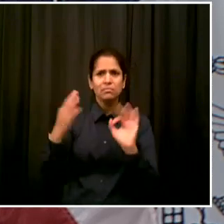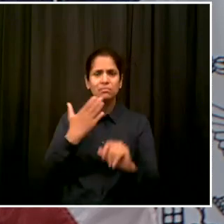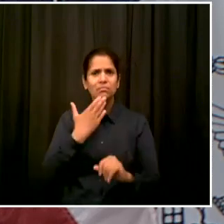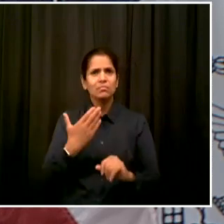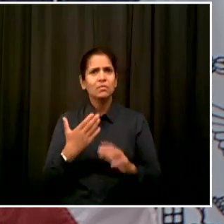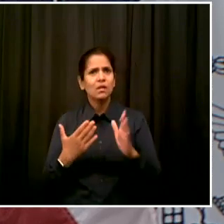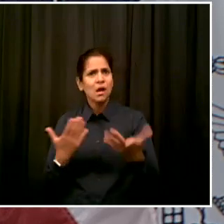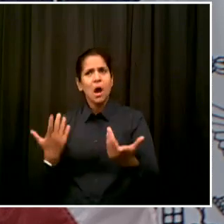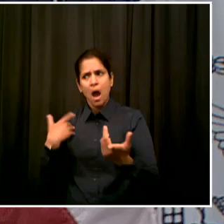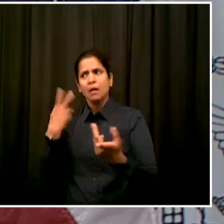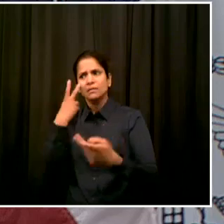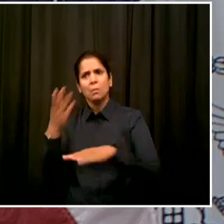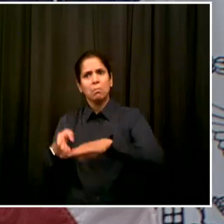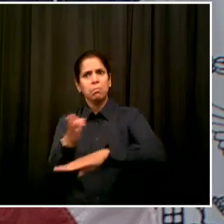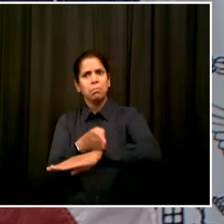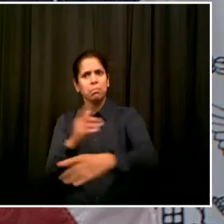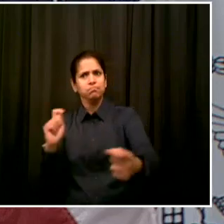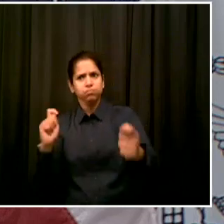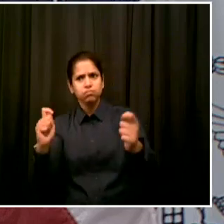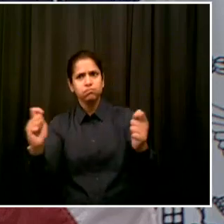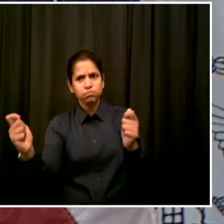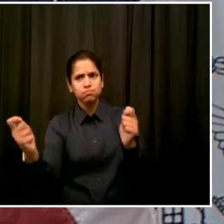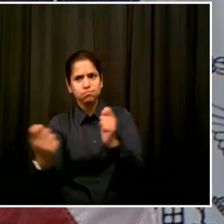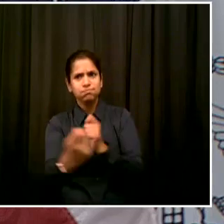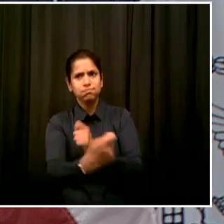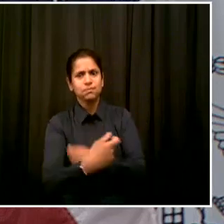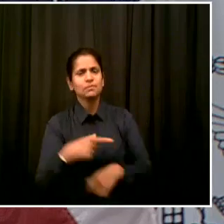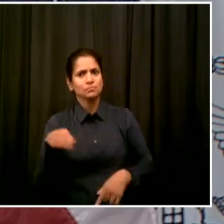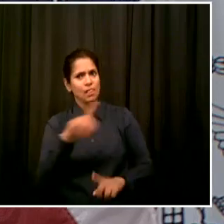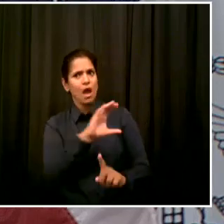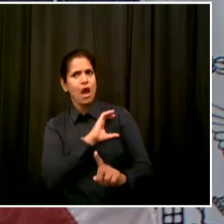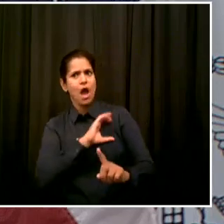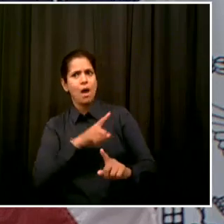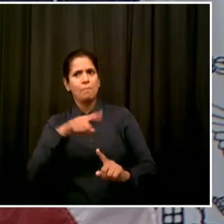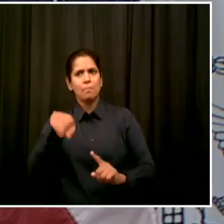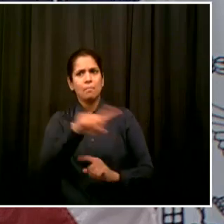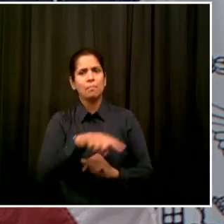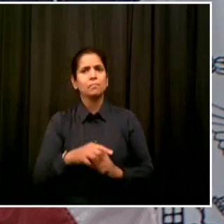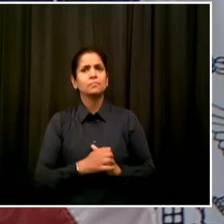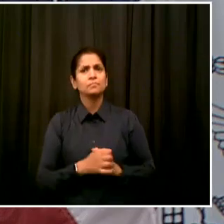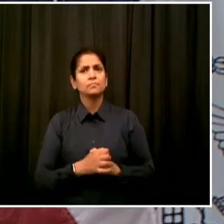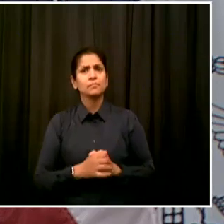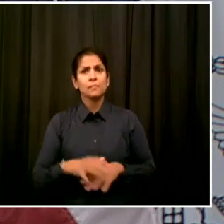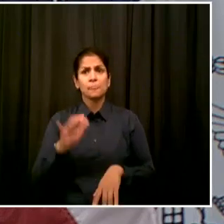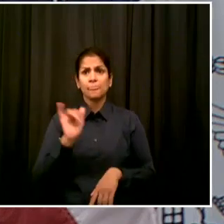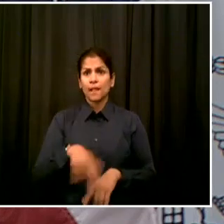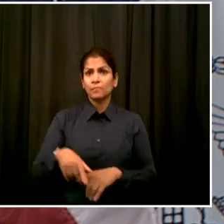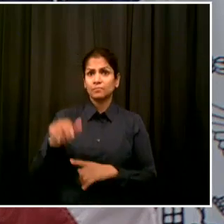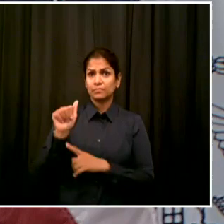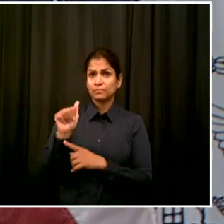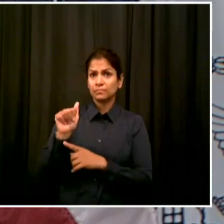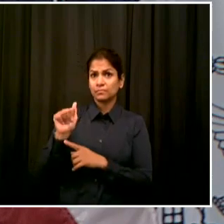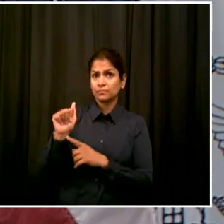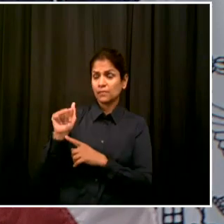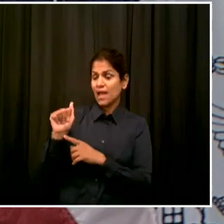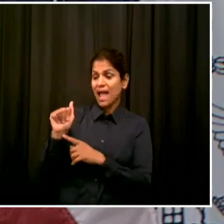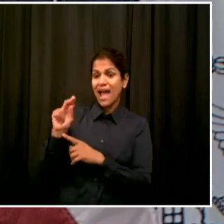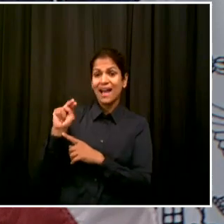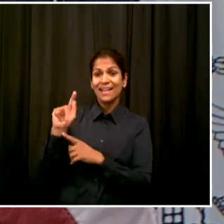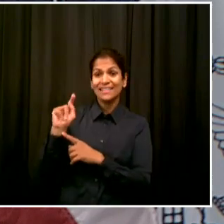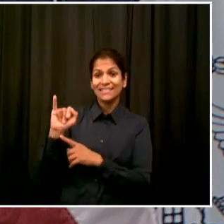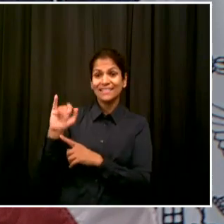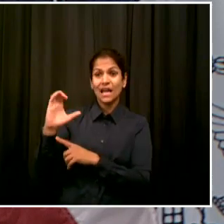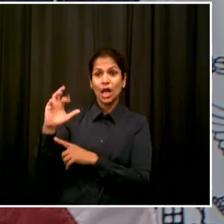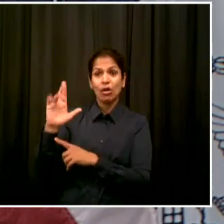agree with you. This is the kind of step we need to take. That happened. I don't think that got the attention it deserved in the middle of a lot of